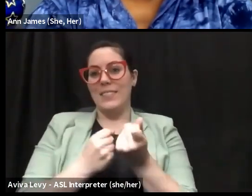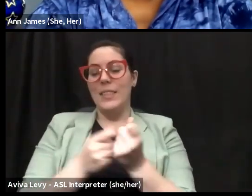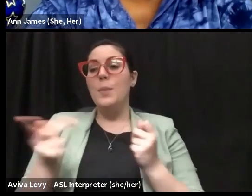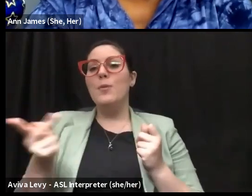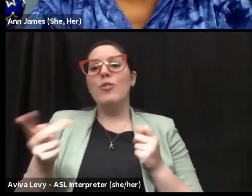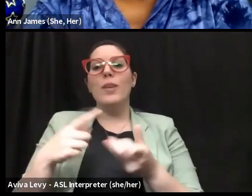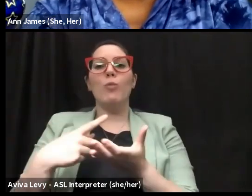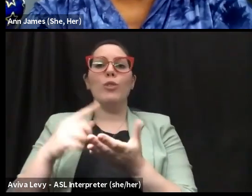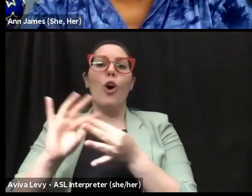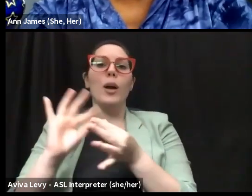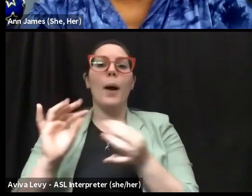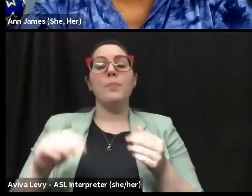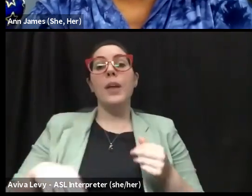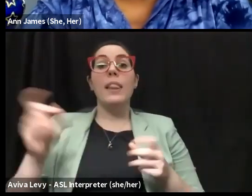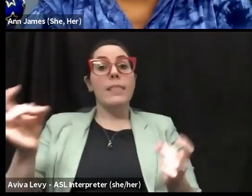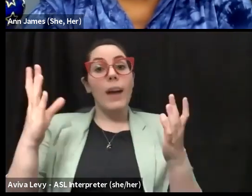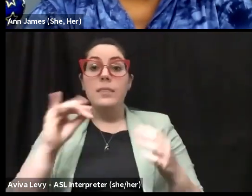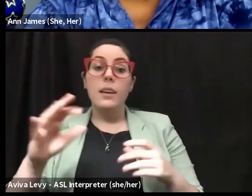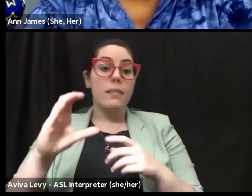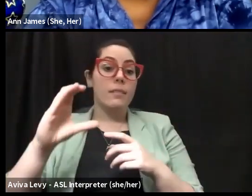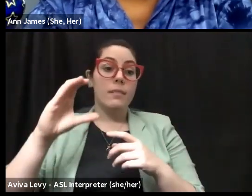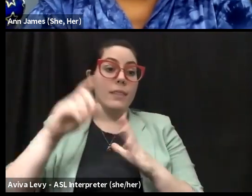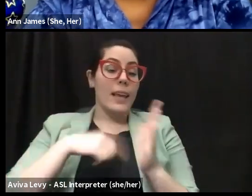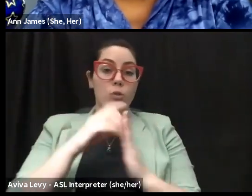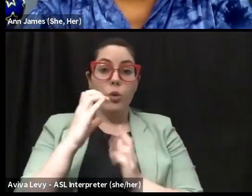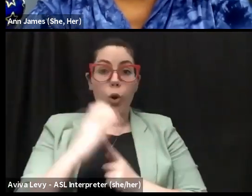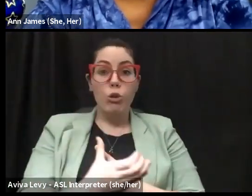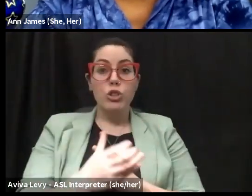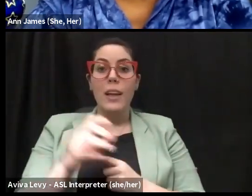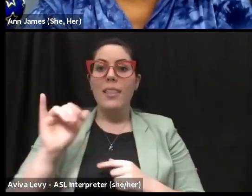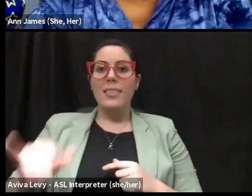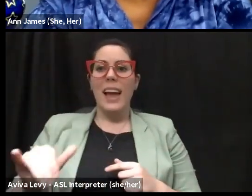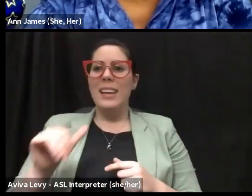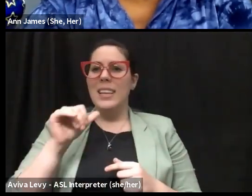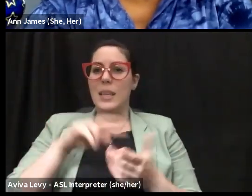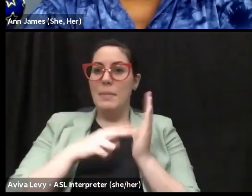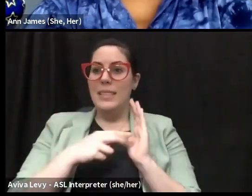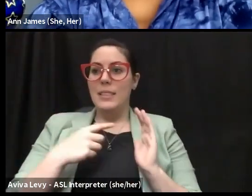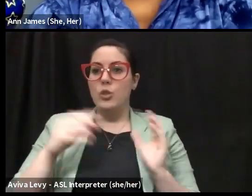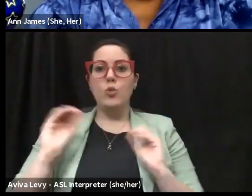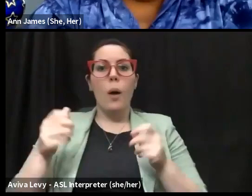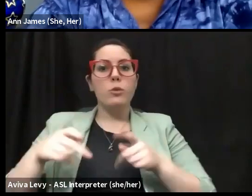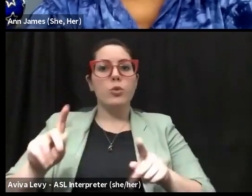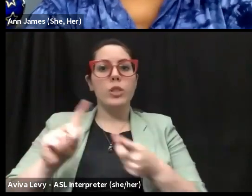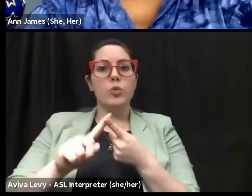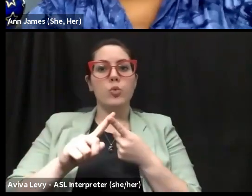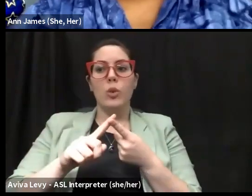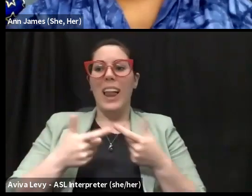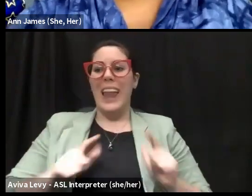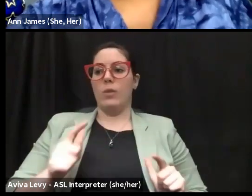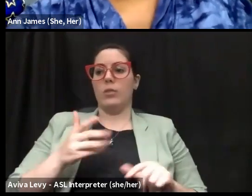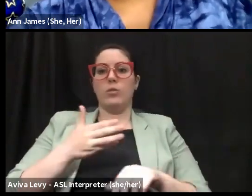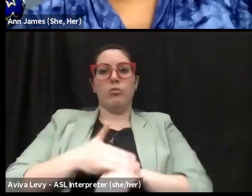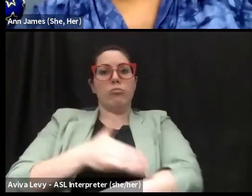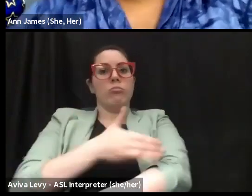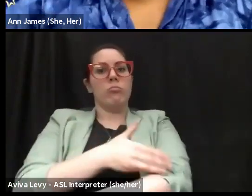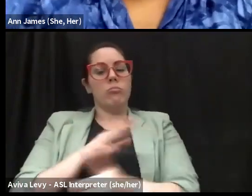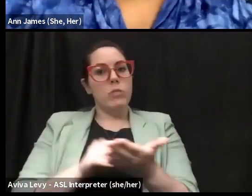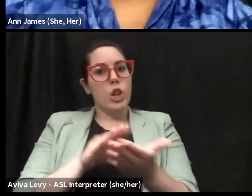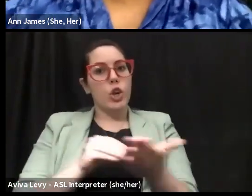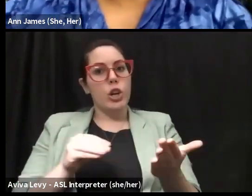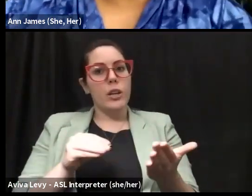the violence of cancel culture and how that doesn't leave room for us to grow and heal. If we take somebody who messes up and just put